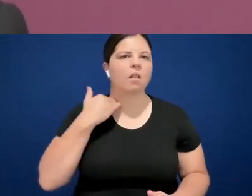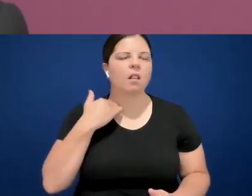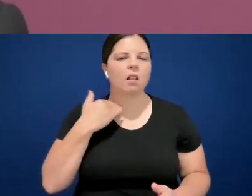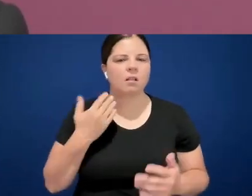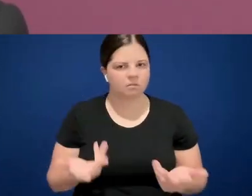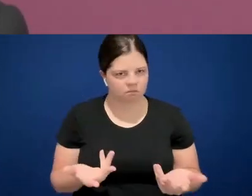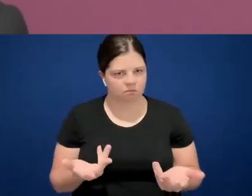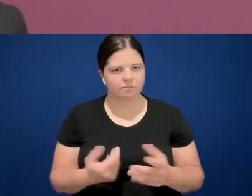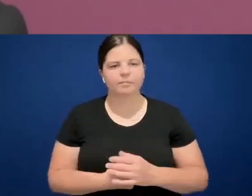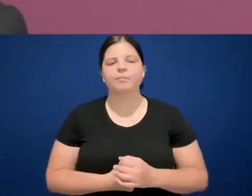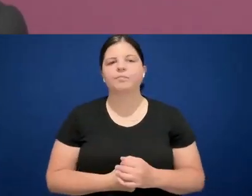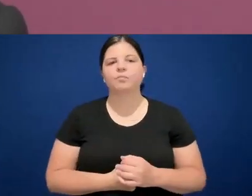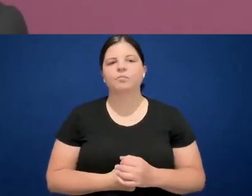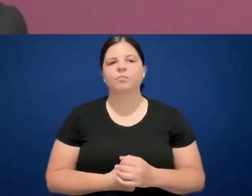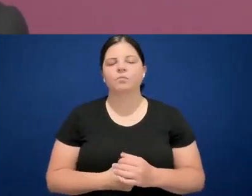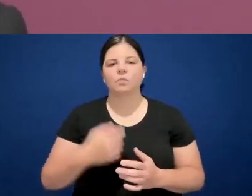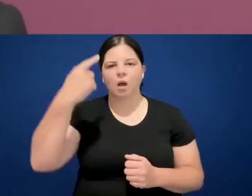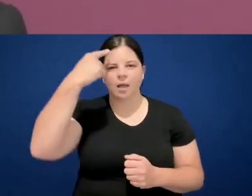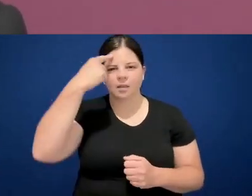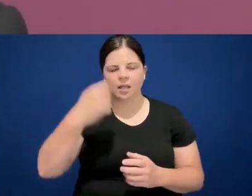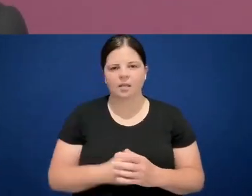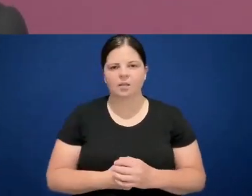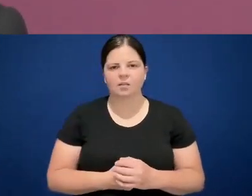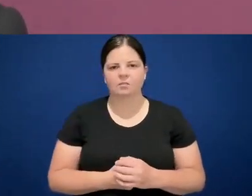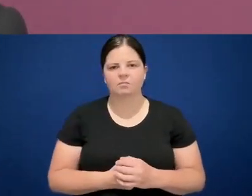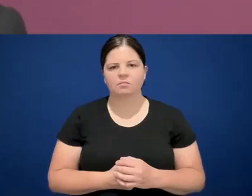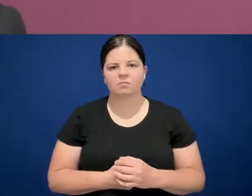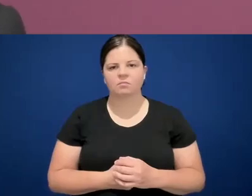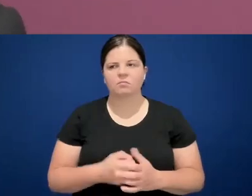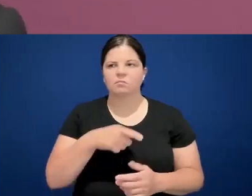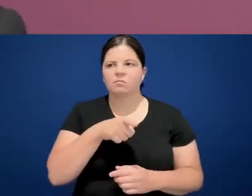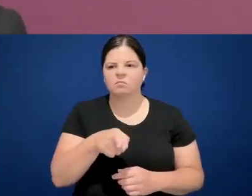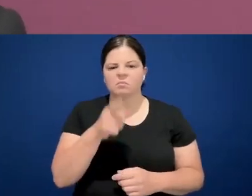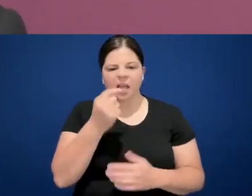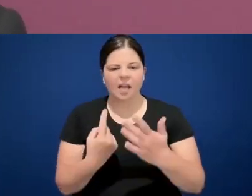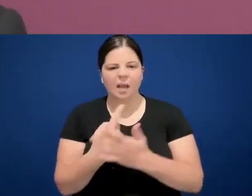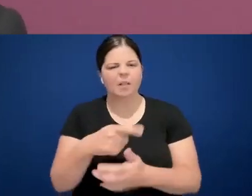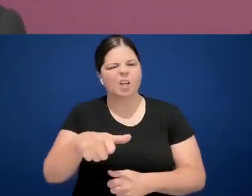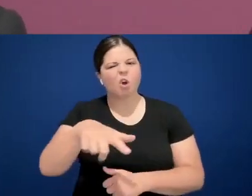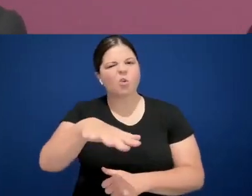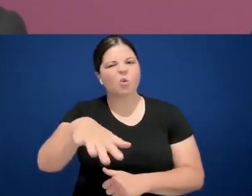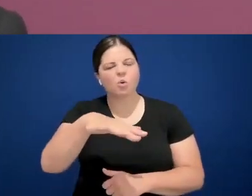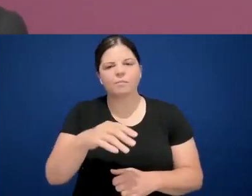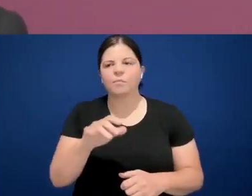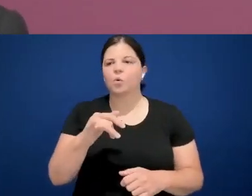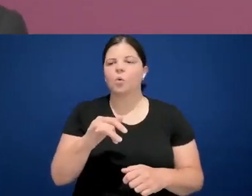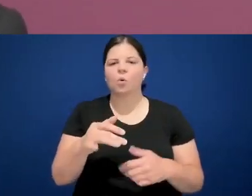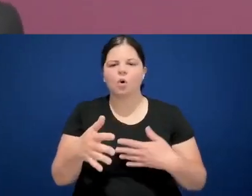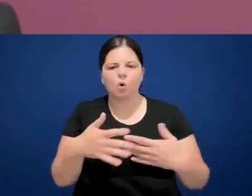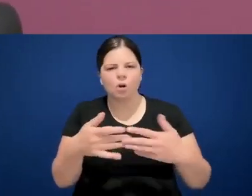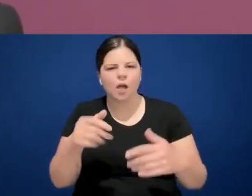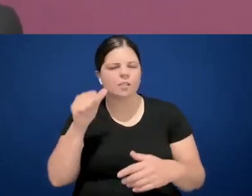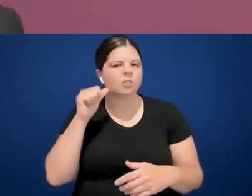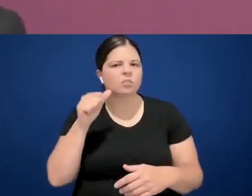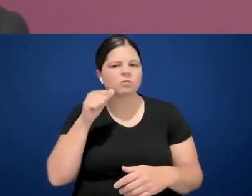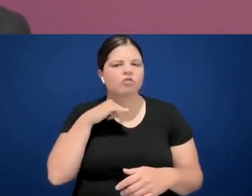think that might be generated from a real local level. It might be organised crime syndicates. It might be